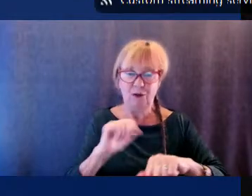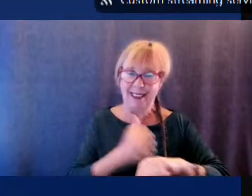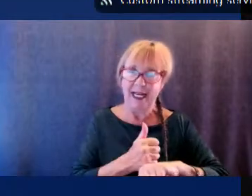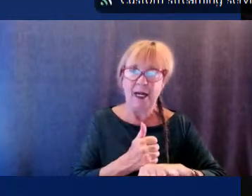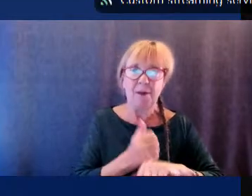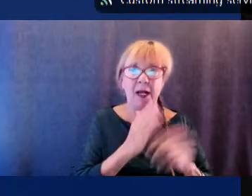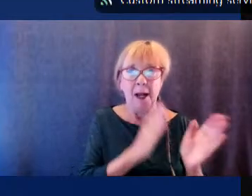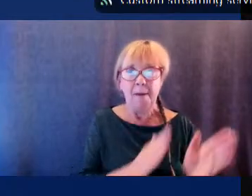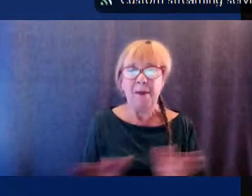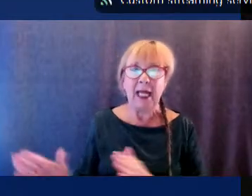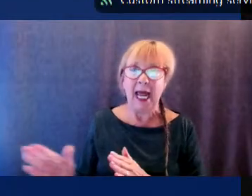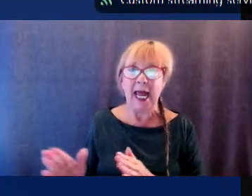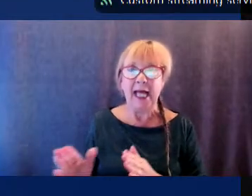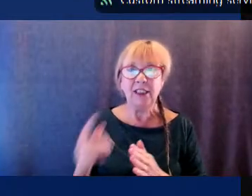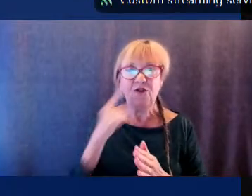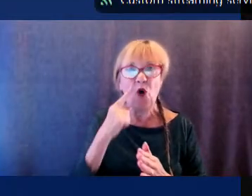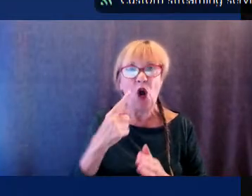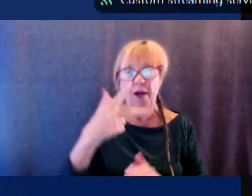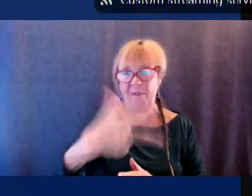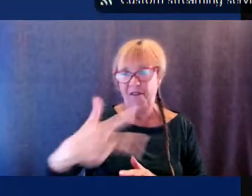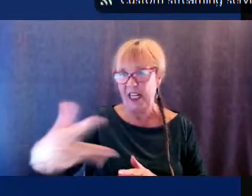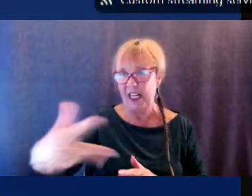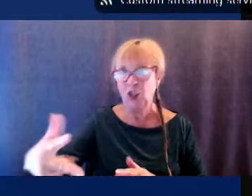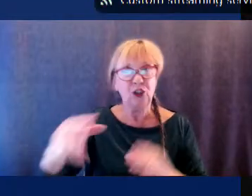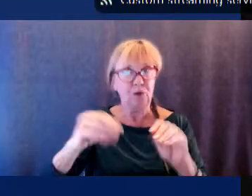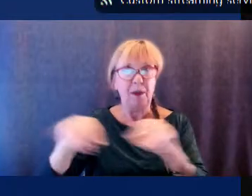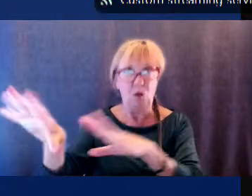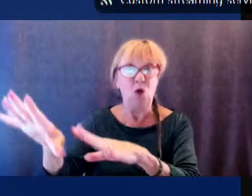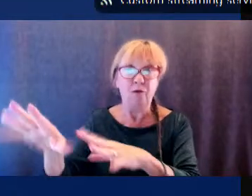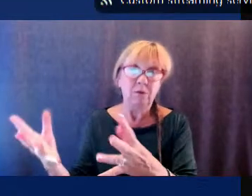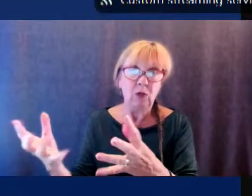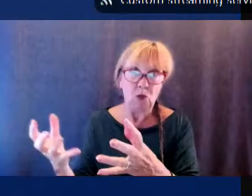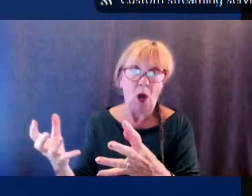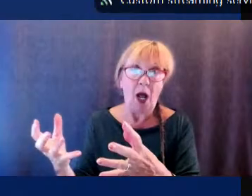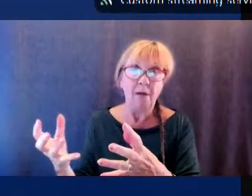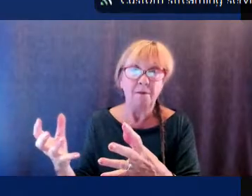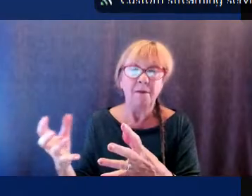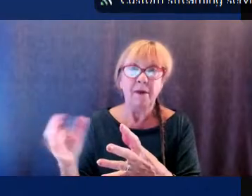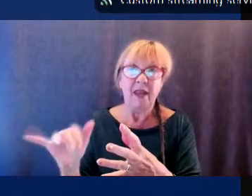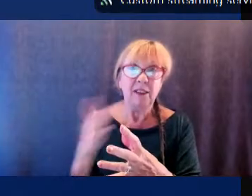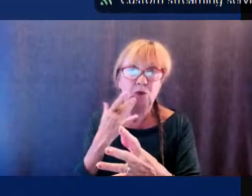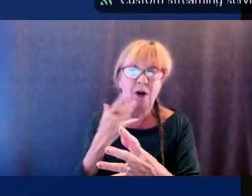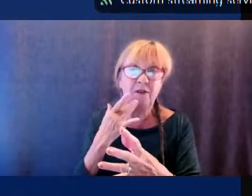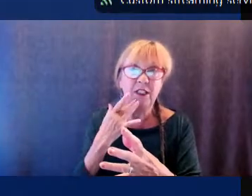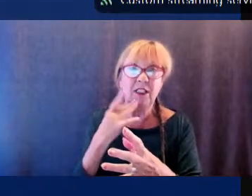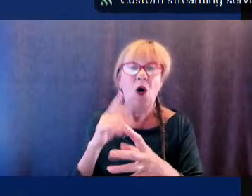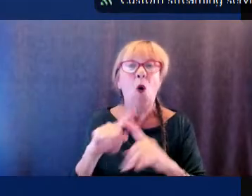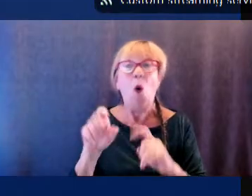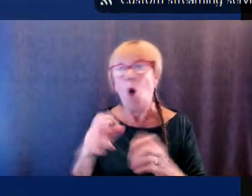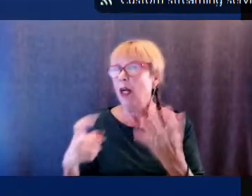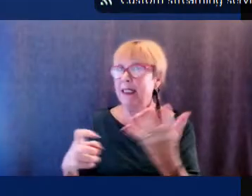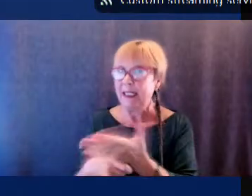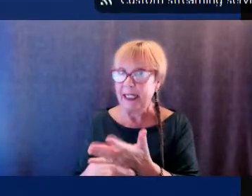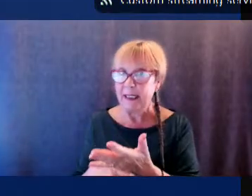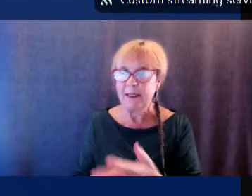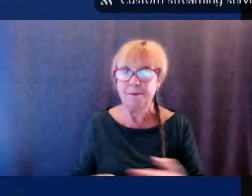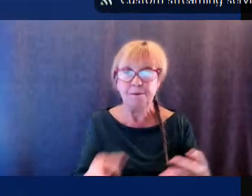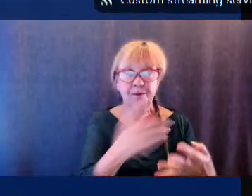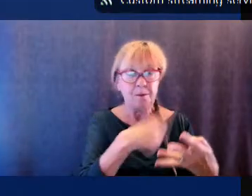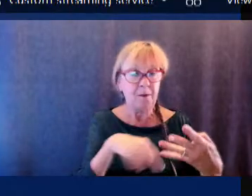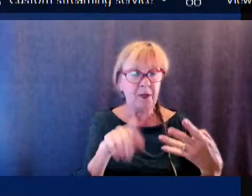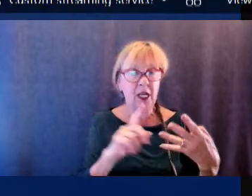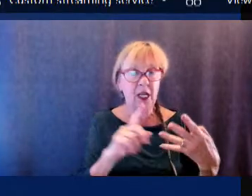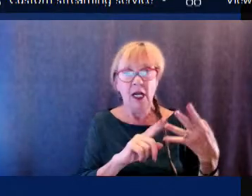either have people just move them. That's our ultimate goal, but citations if necessary. Another one's going to be traffic enforcement,